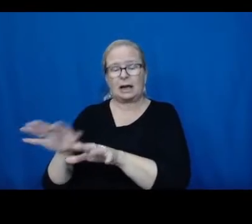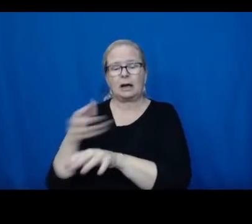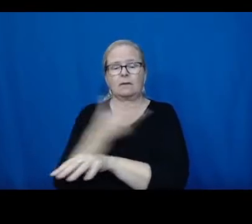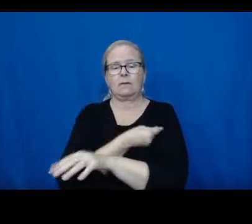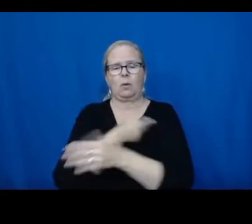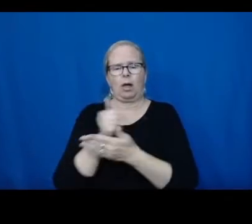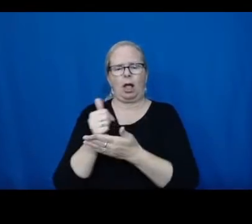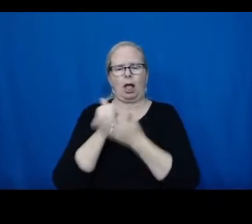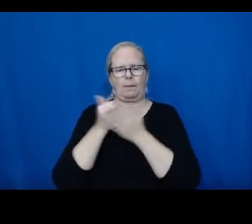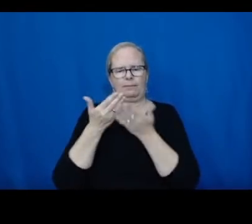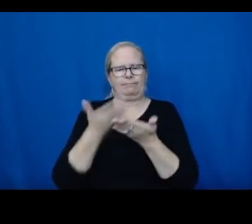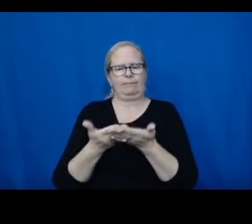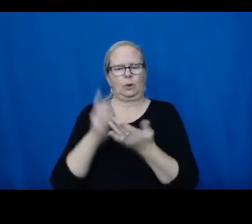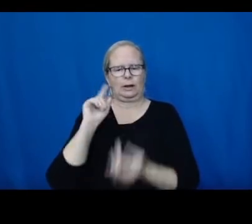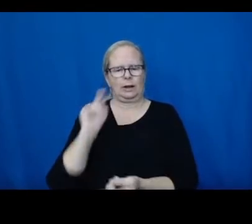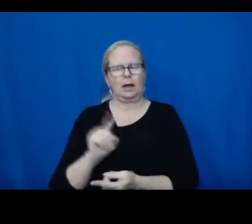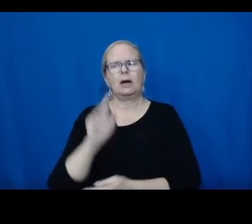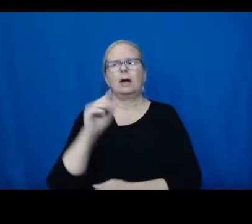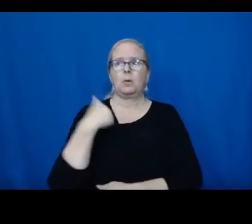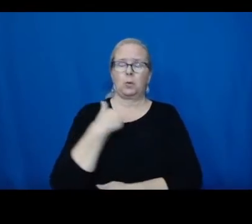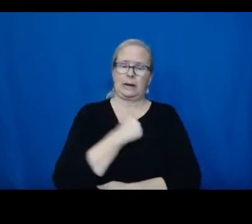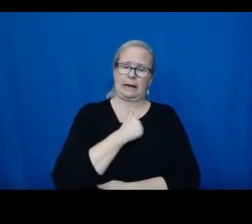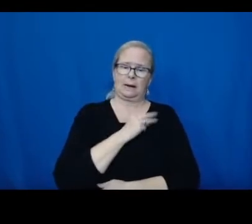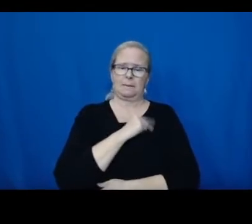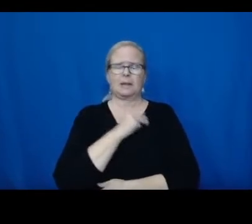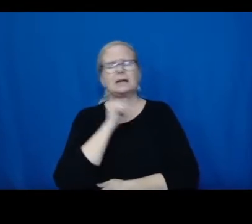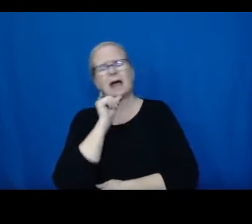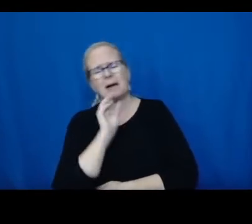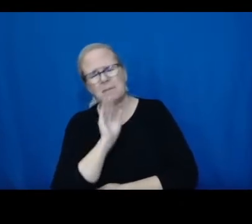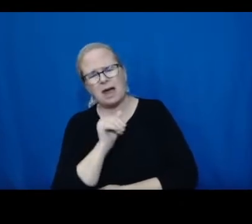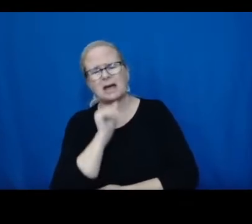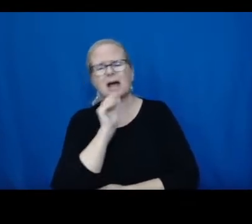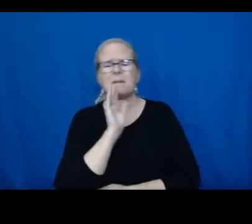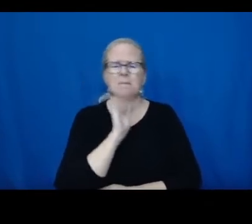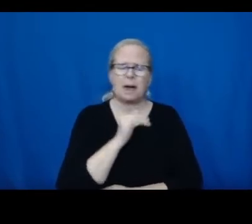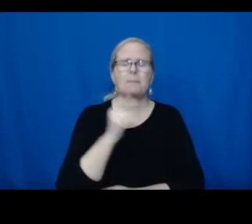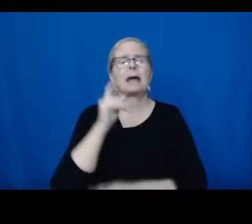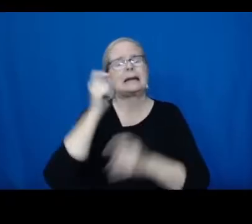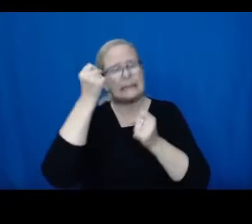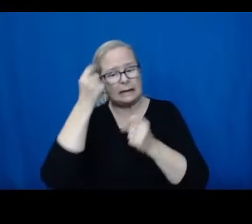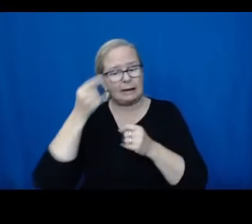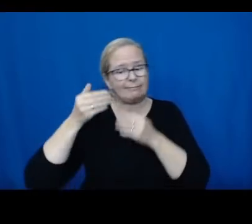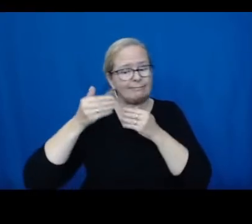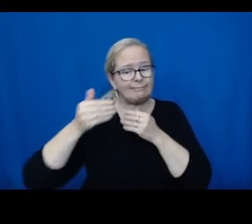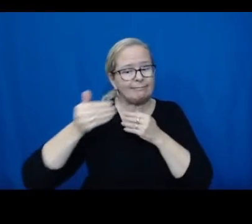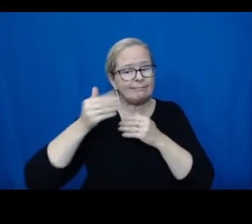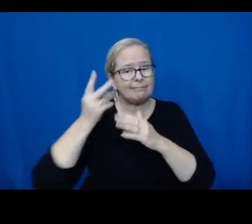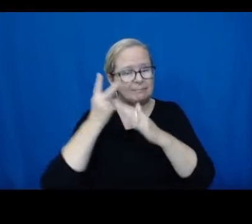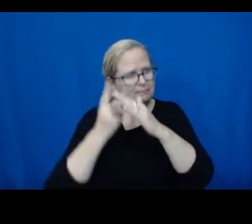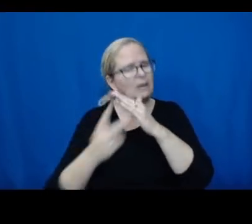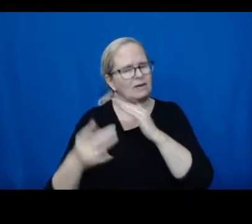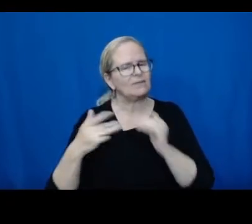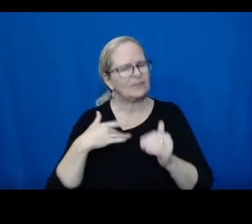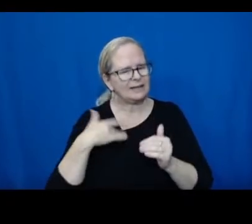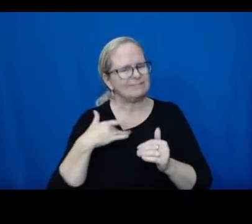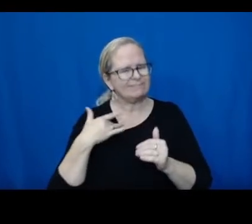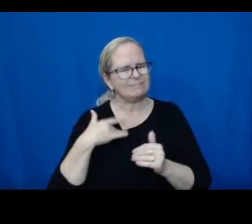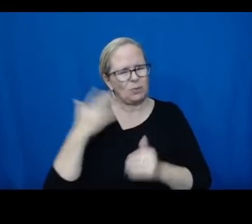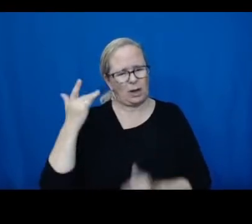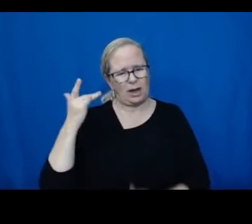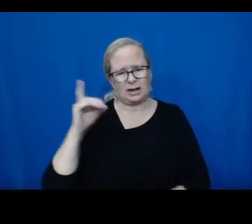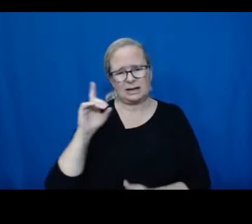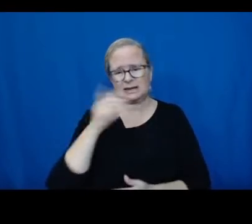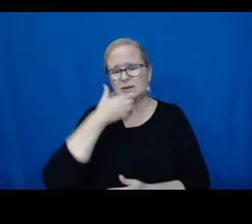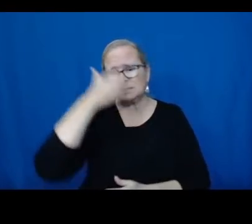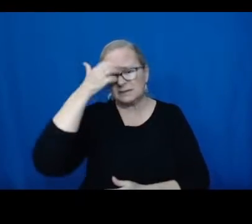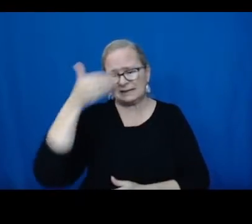now in terms of what things are going to be like in December if things continue to spread as they have been. Like Alberta, there